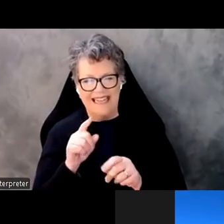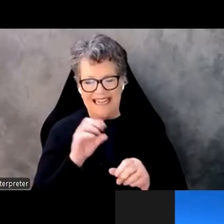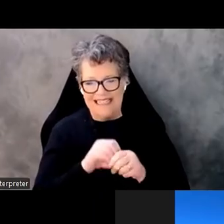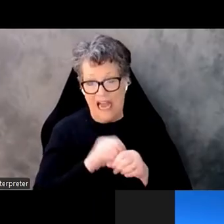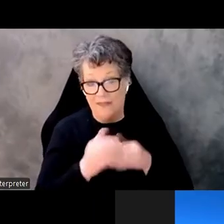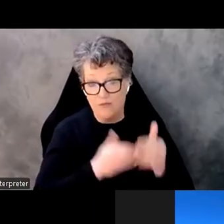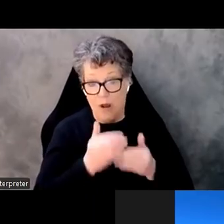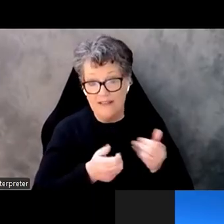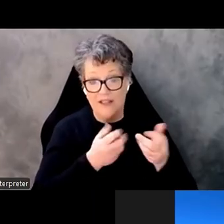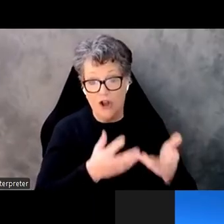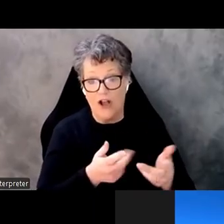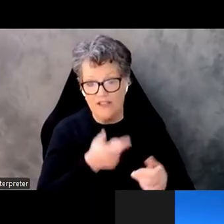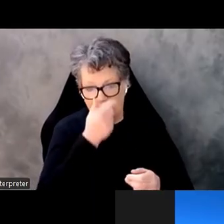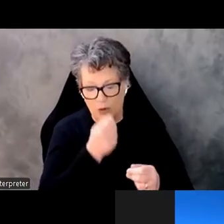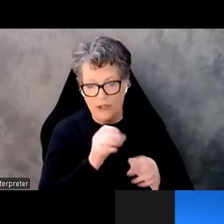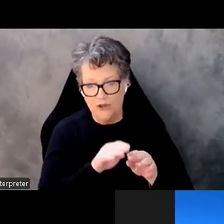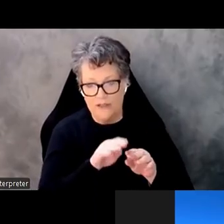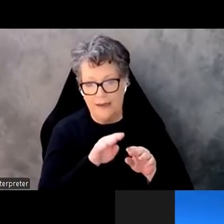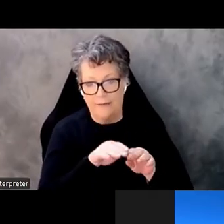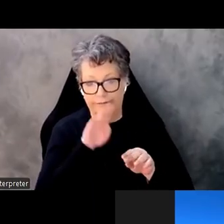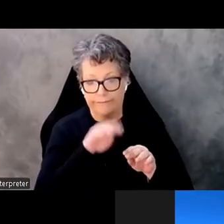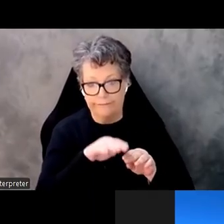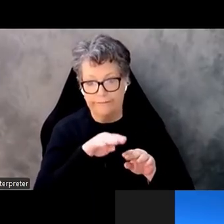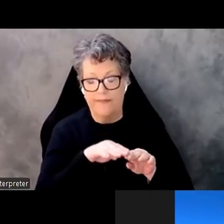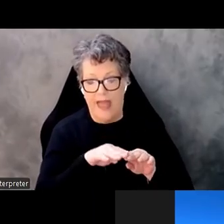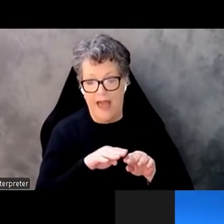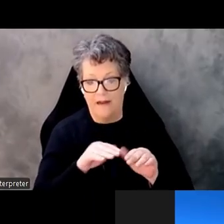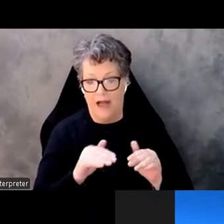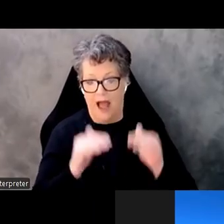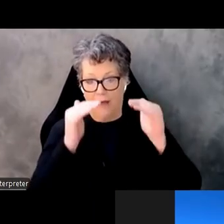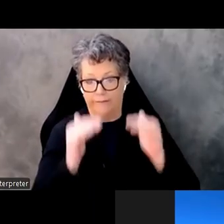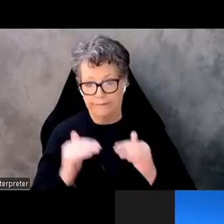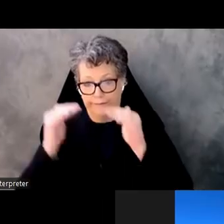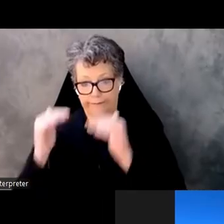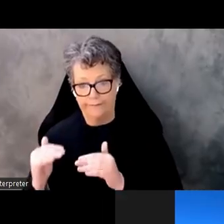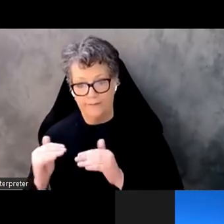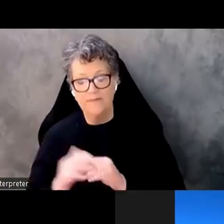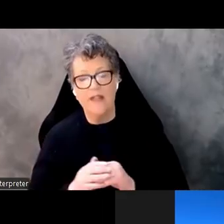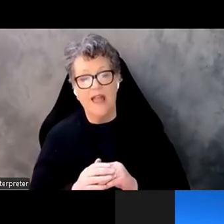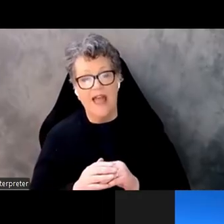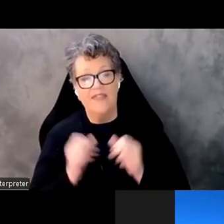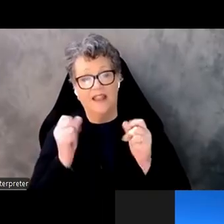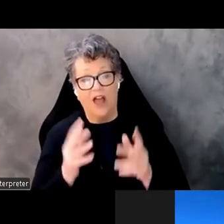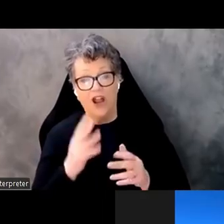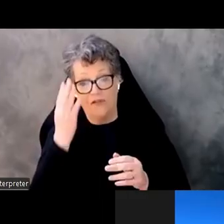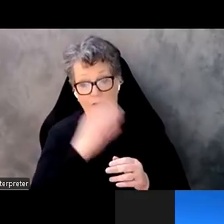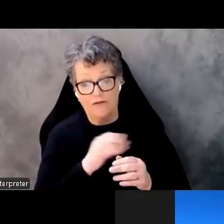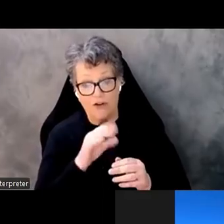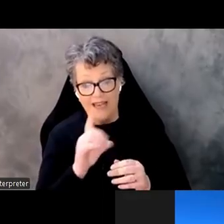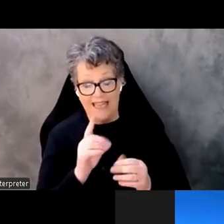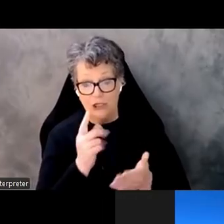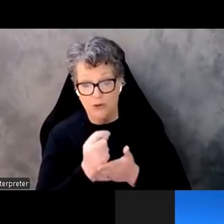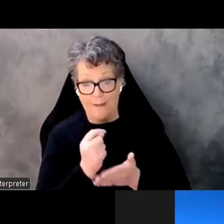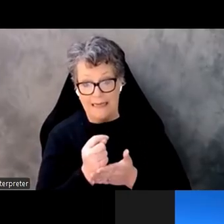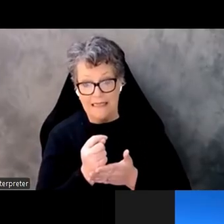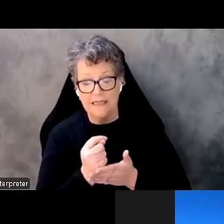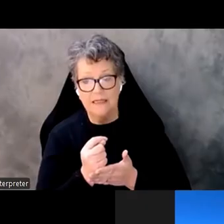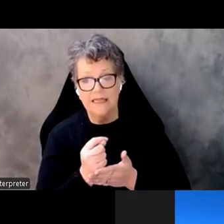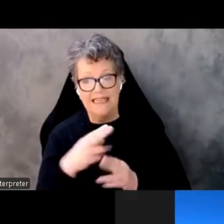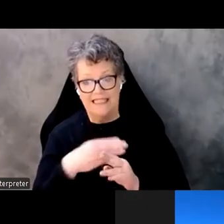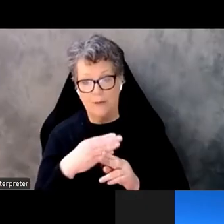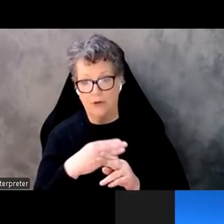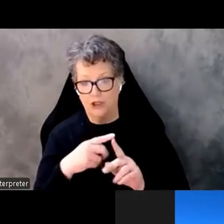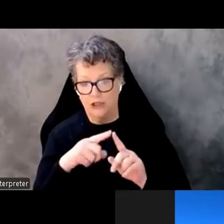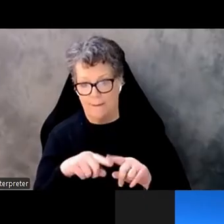causes a few interesting bumps. And then the other piece that's happening is a lot of our front-end treatment is temperature